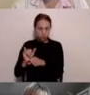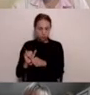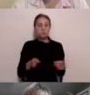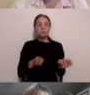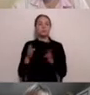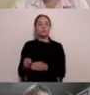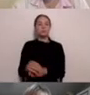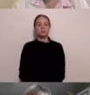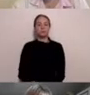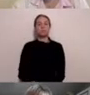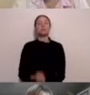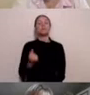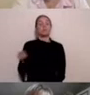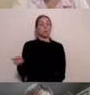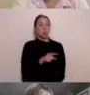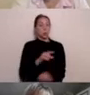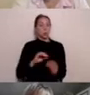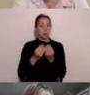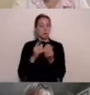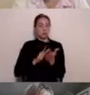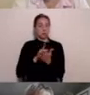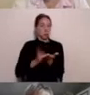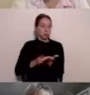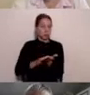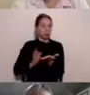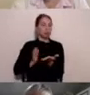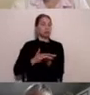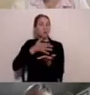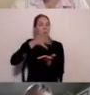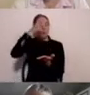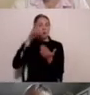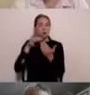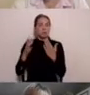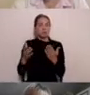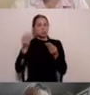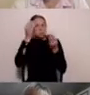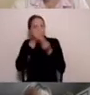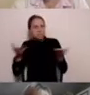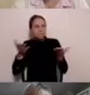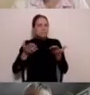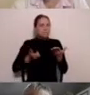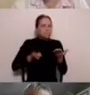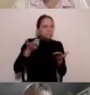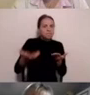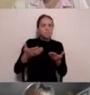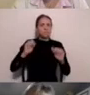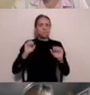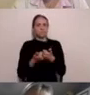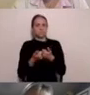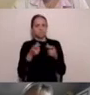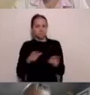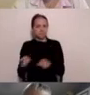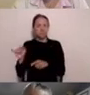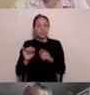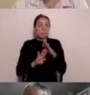So from those office hours discussions, our parent leaders shared challenges that parents were experiencing. Things like basic